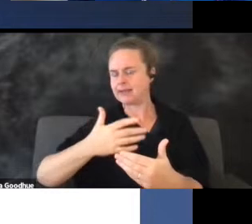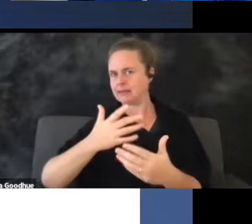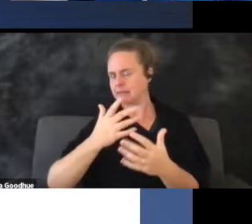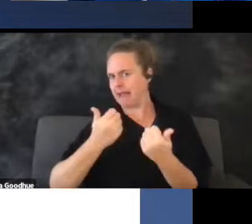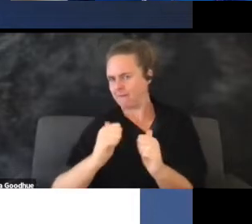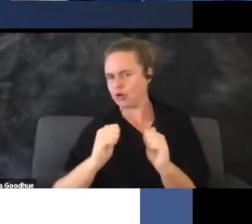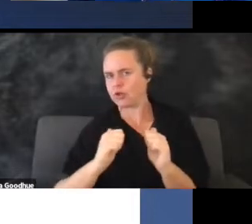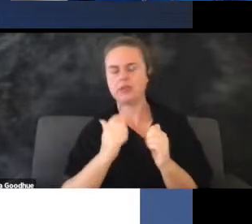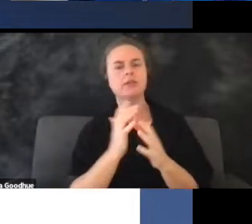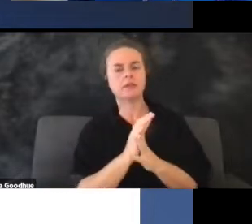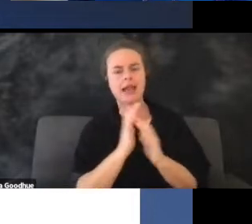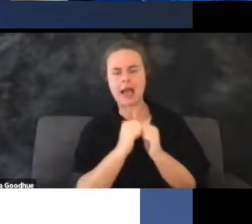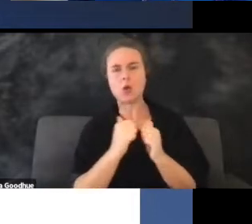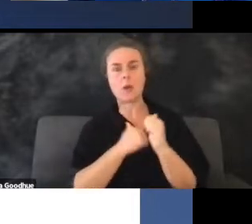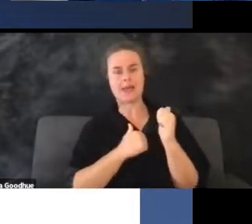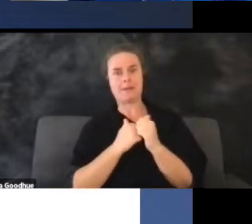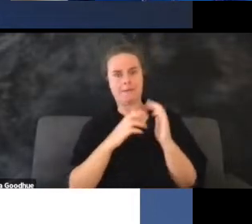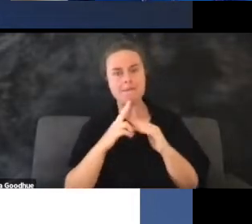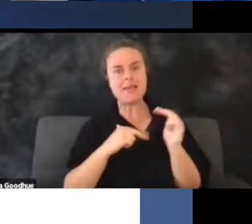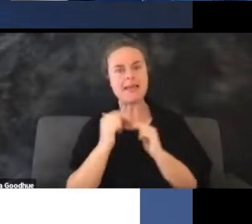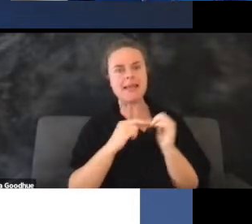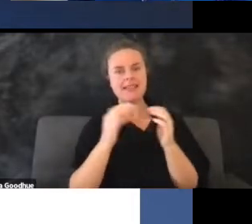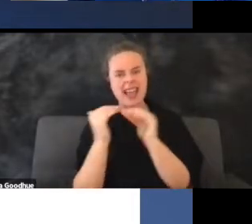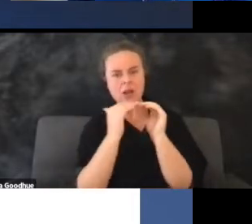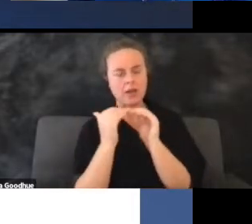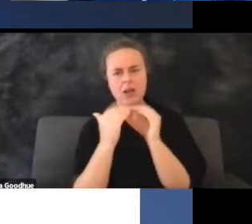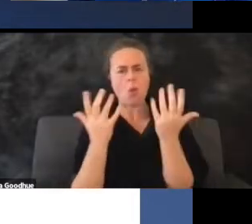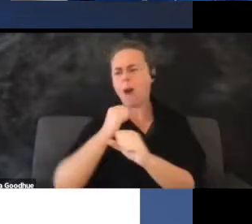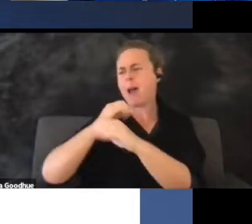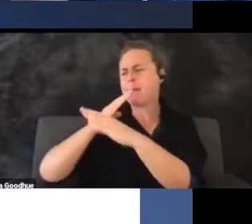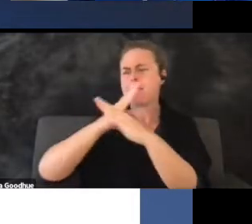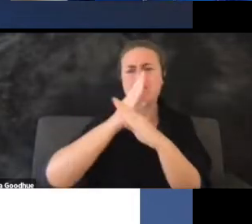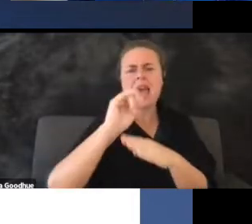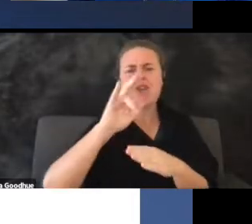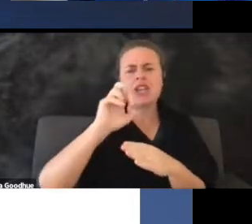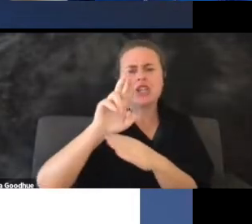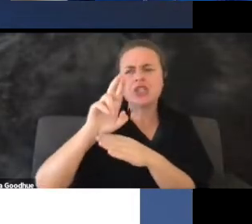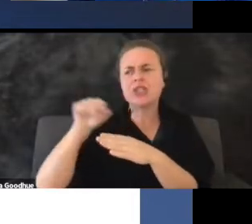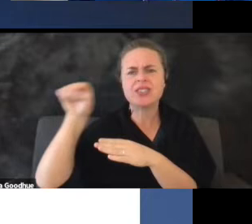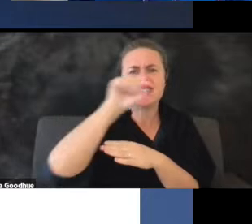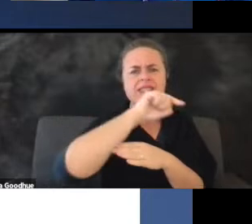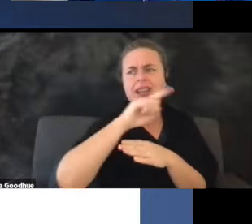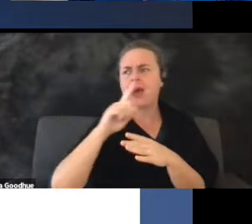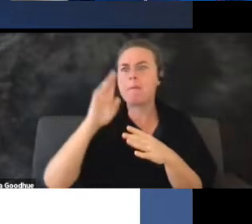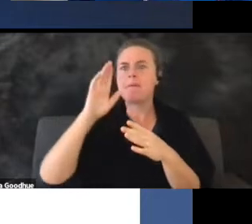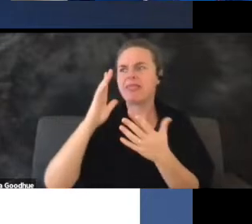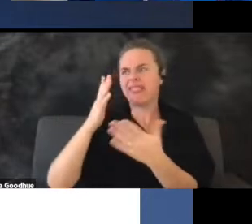health equity, and what systems are creating barriers to access either by design or by default?